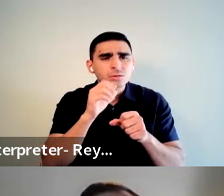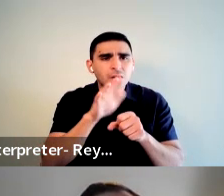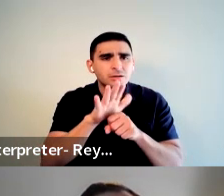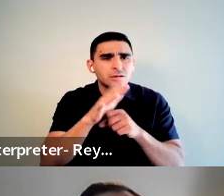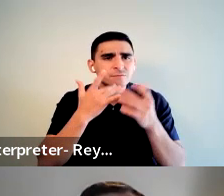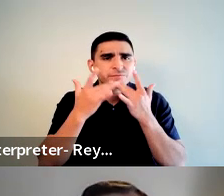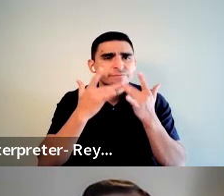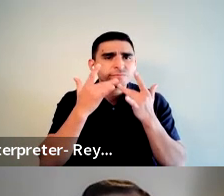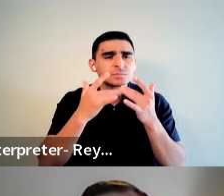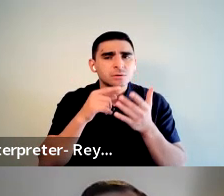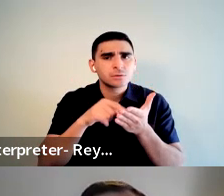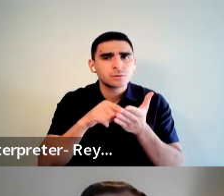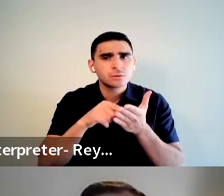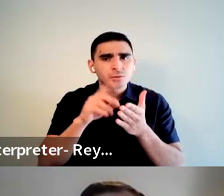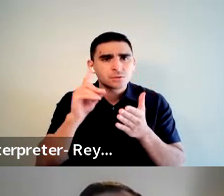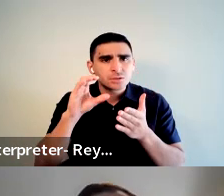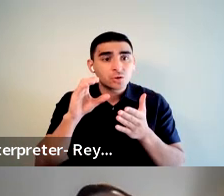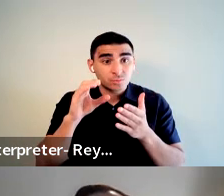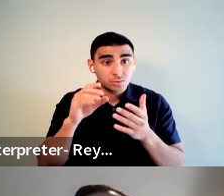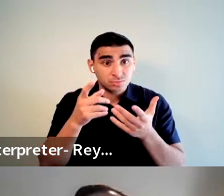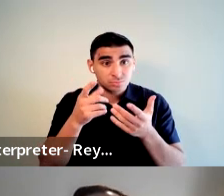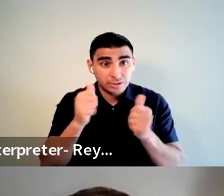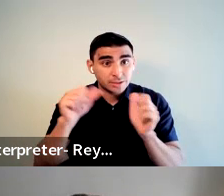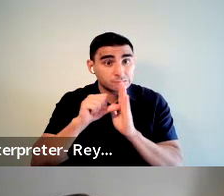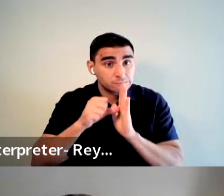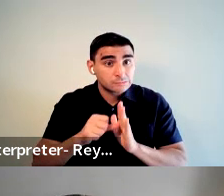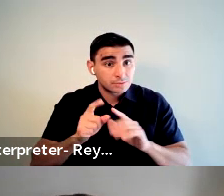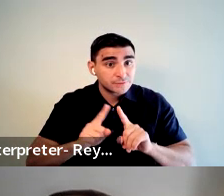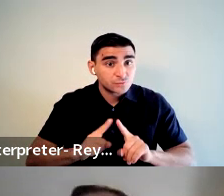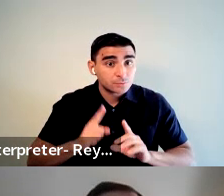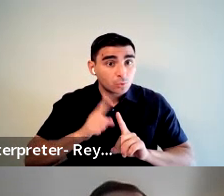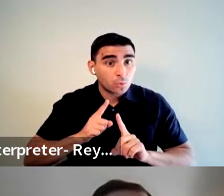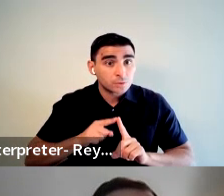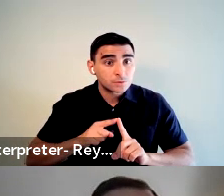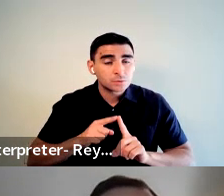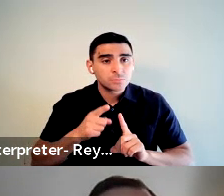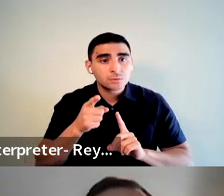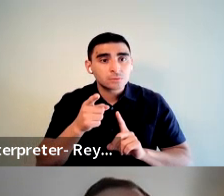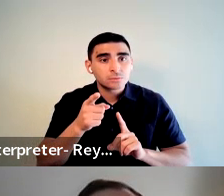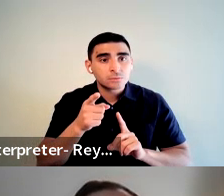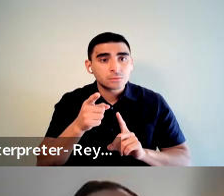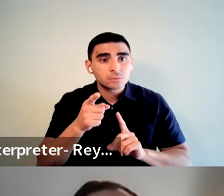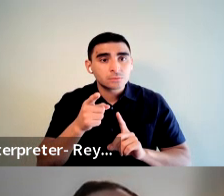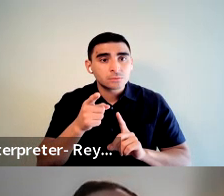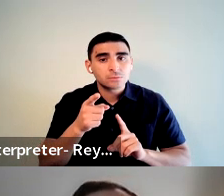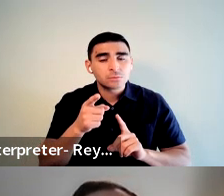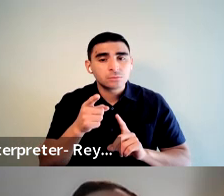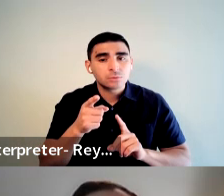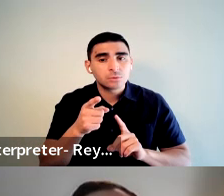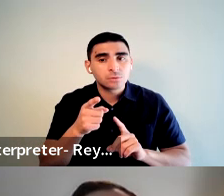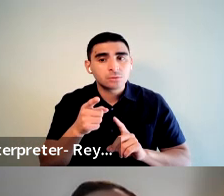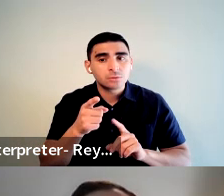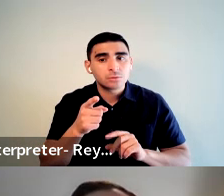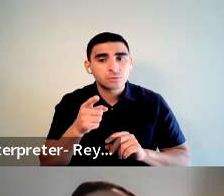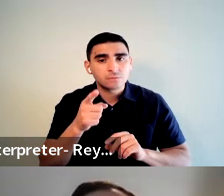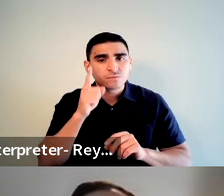especially just highlight anything different that came through your perspective about the workforce